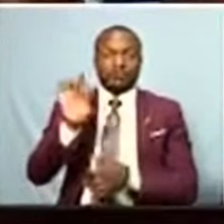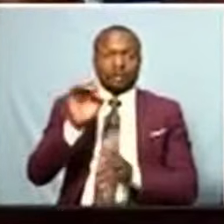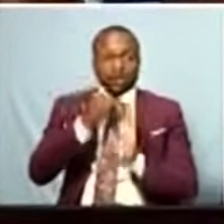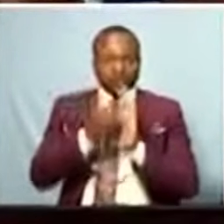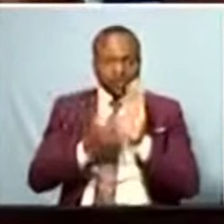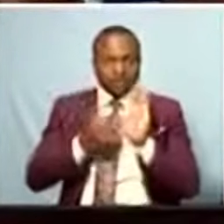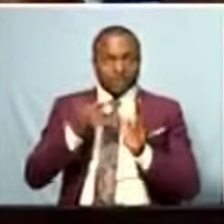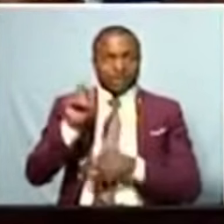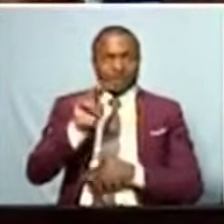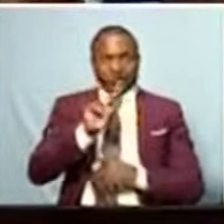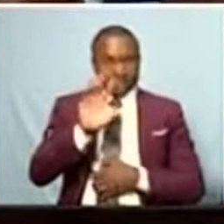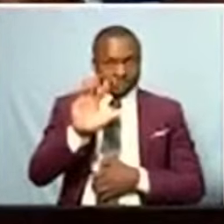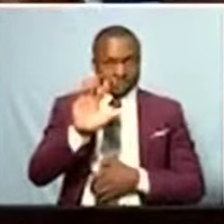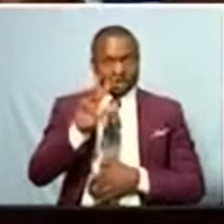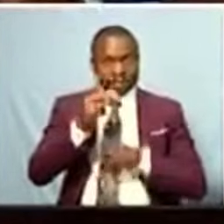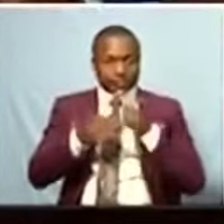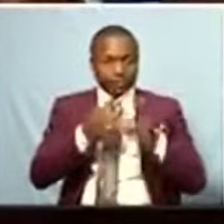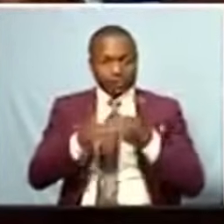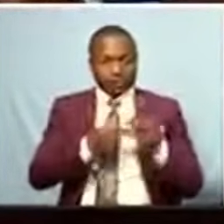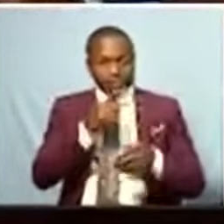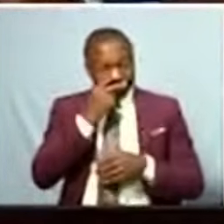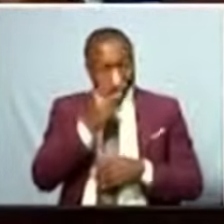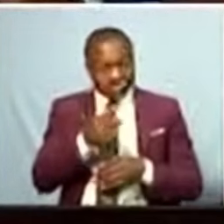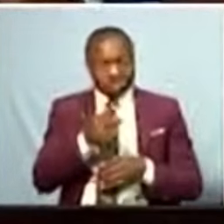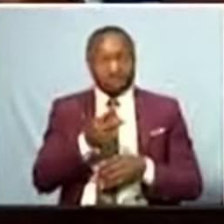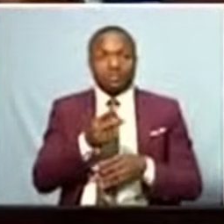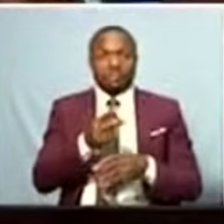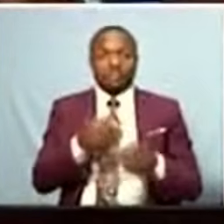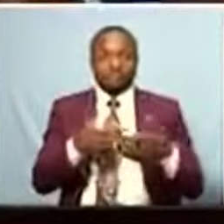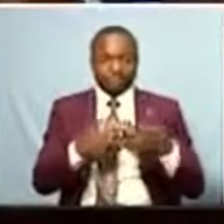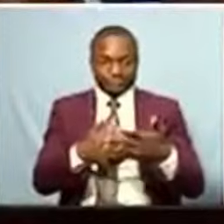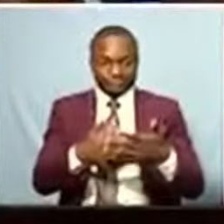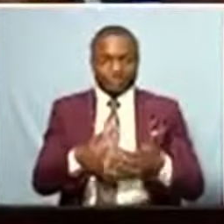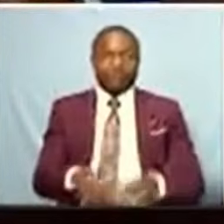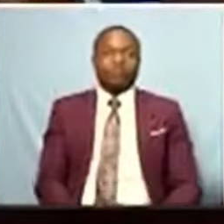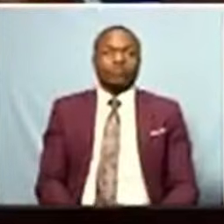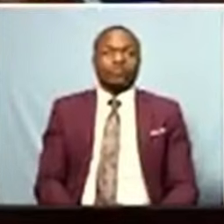a document that spoke to that effect.